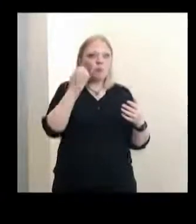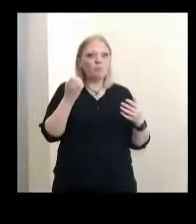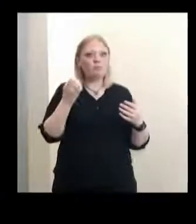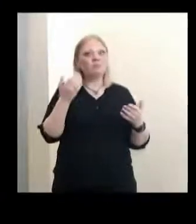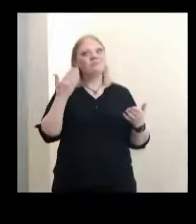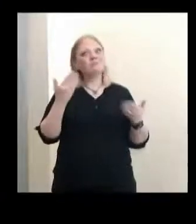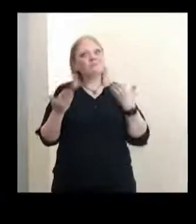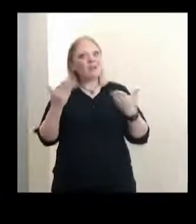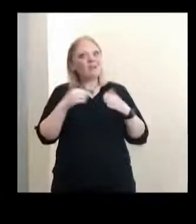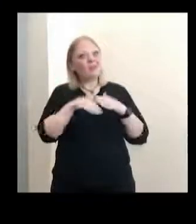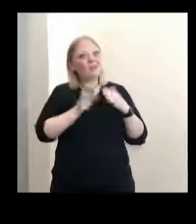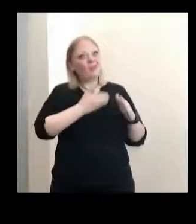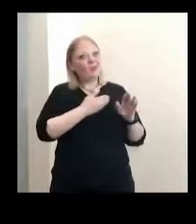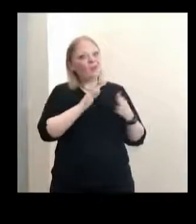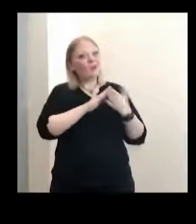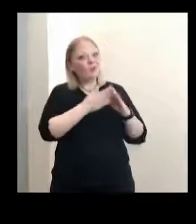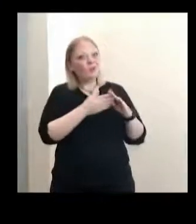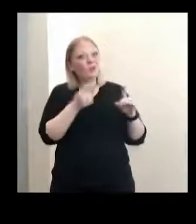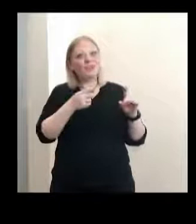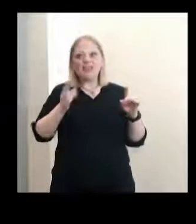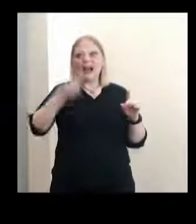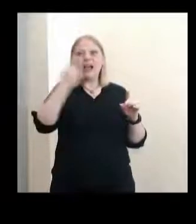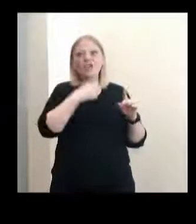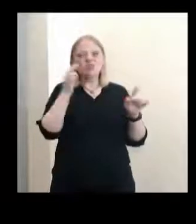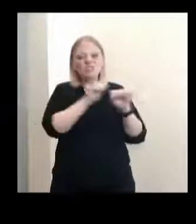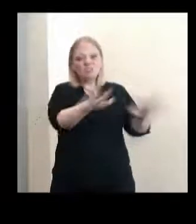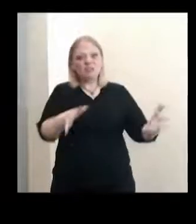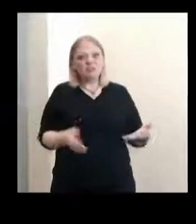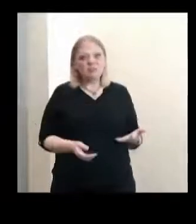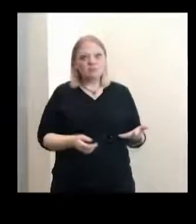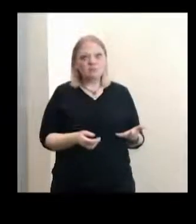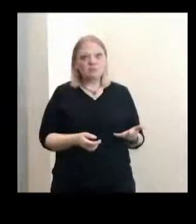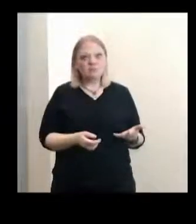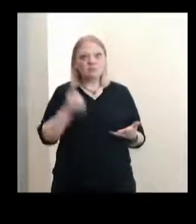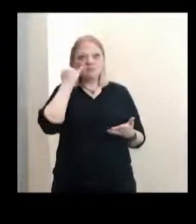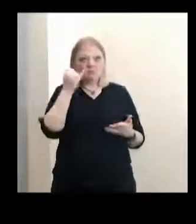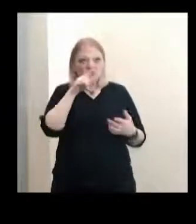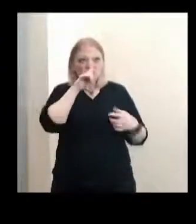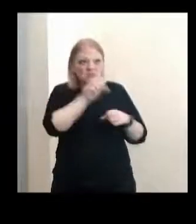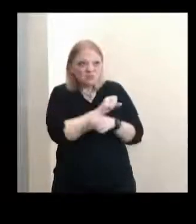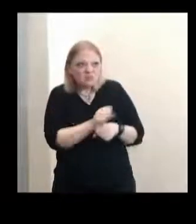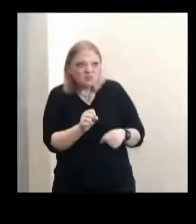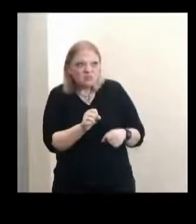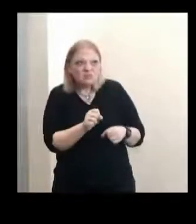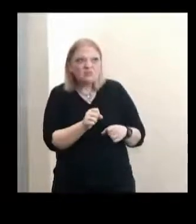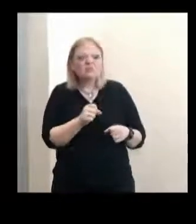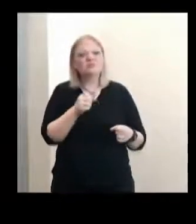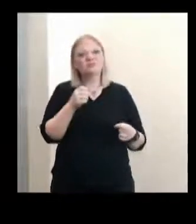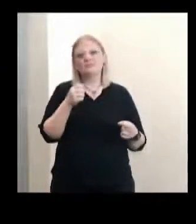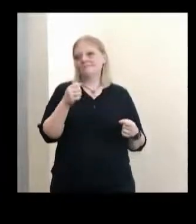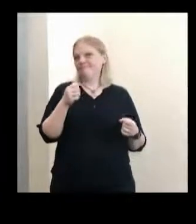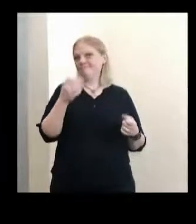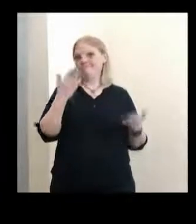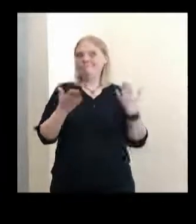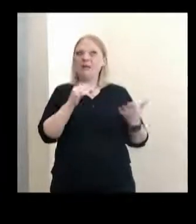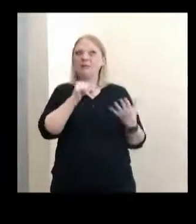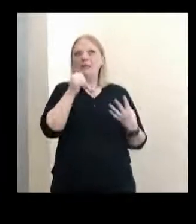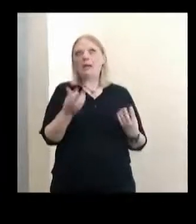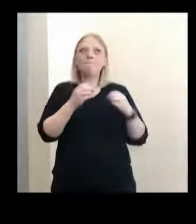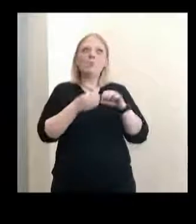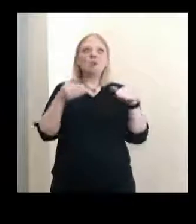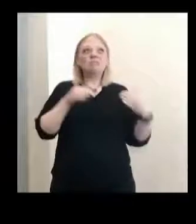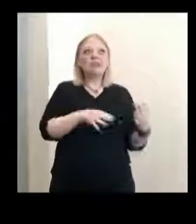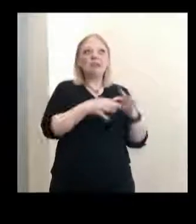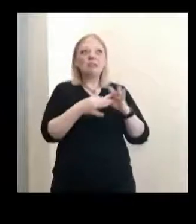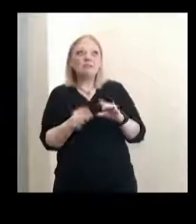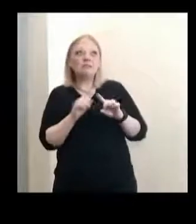our community, and we know they're a much higher risk of transmission. And if so, while there may not necessarily be higher death rates associated with it,